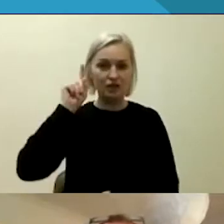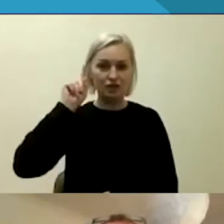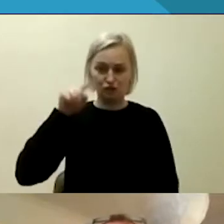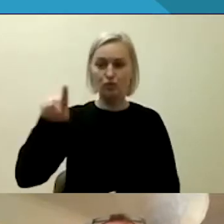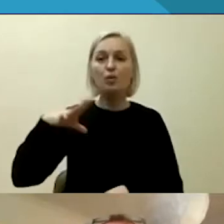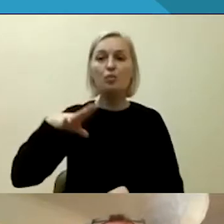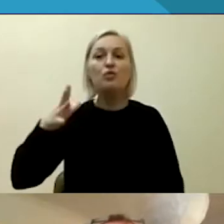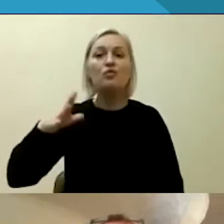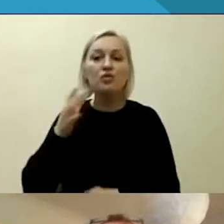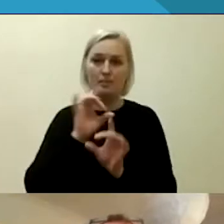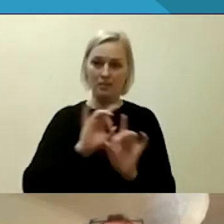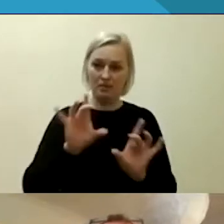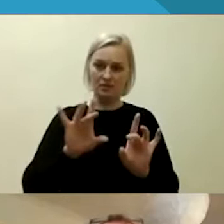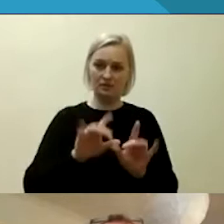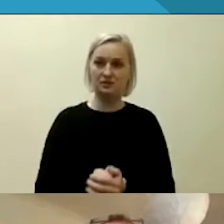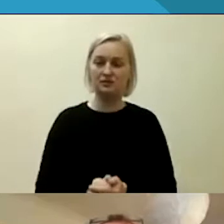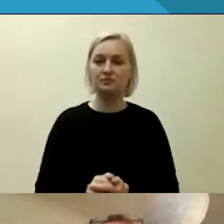non-recognition, and